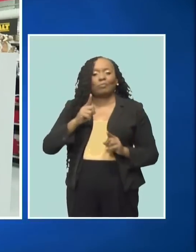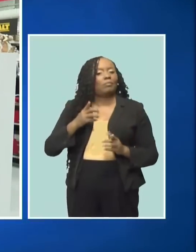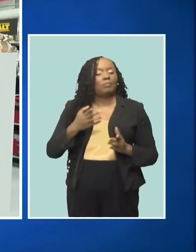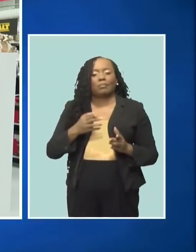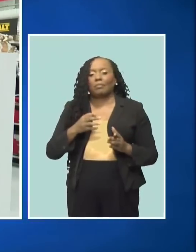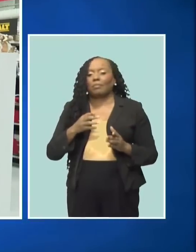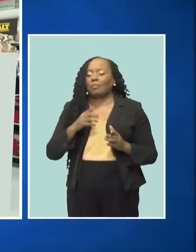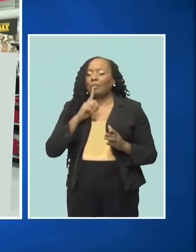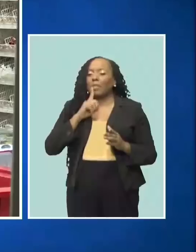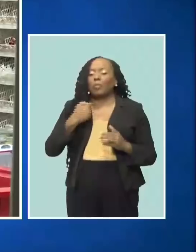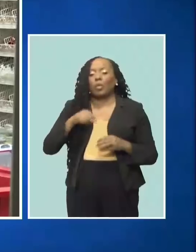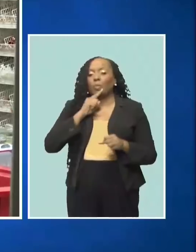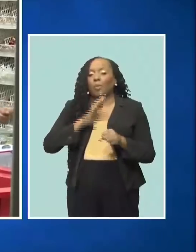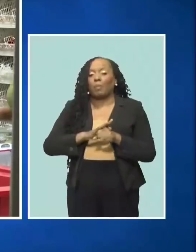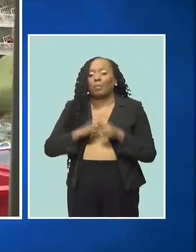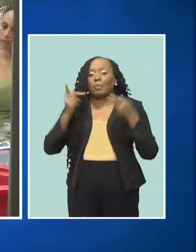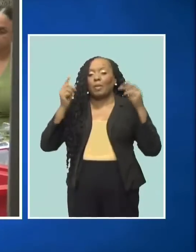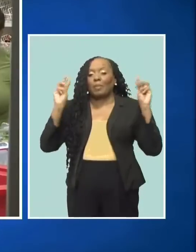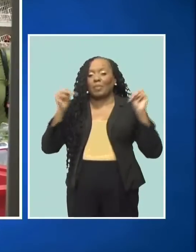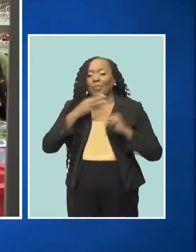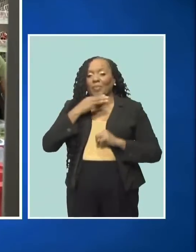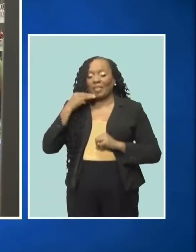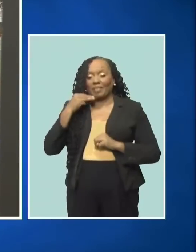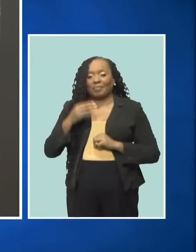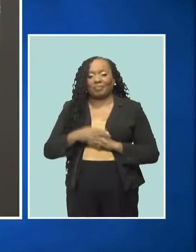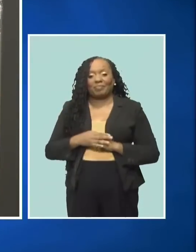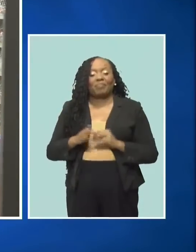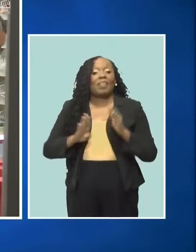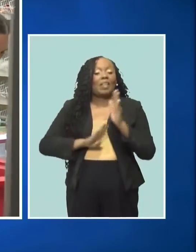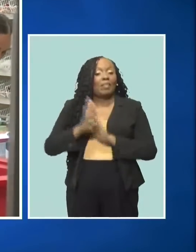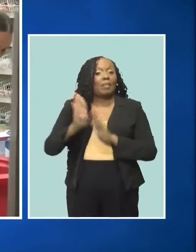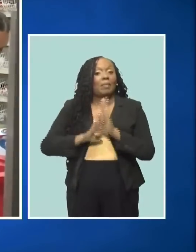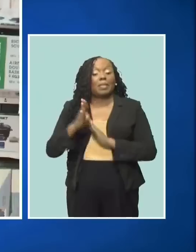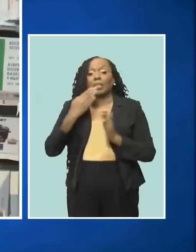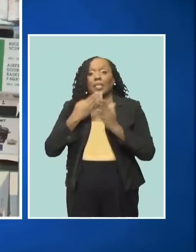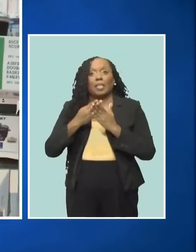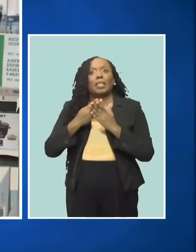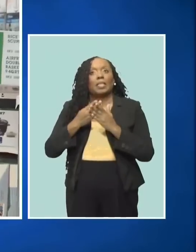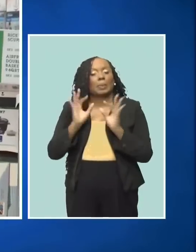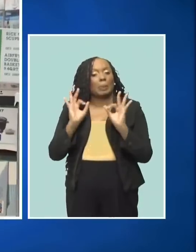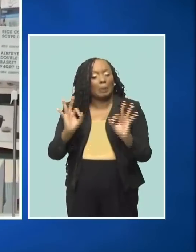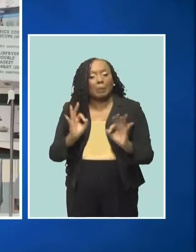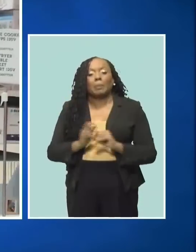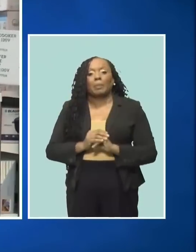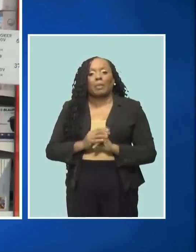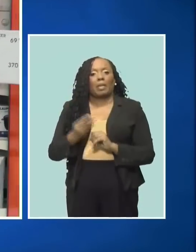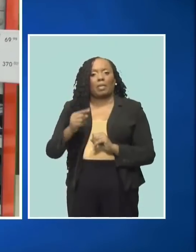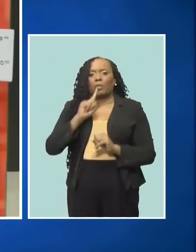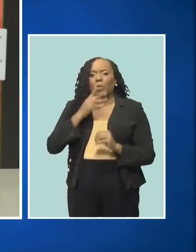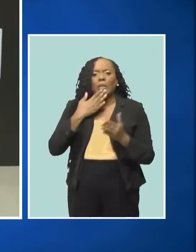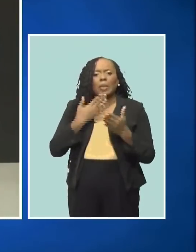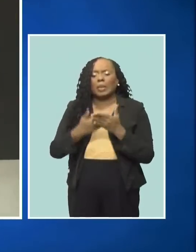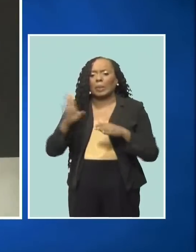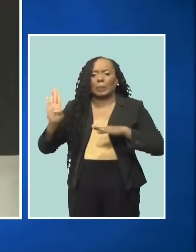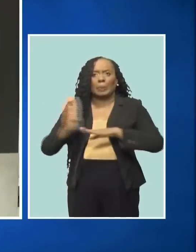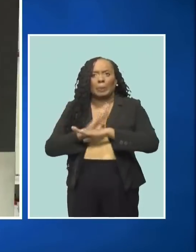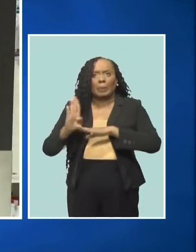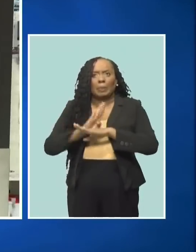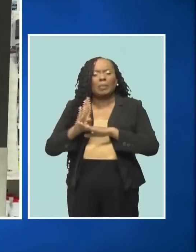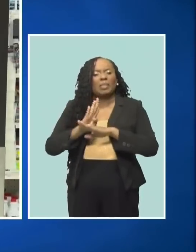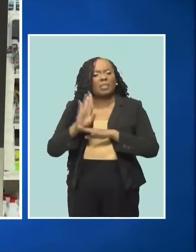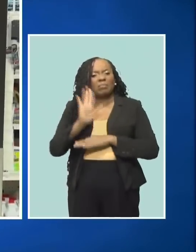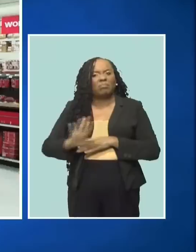me and Motley. The Director of Operations says development is on point and they are encouraged by the business climate that is prevailing